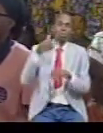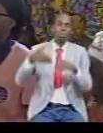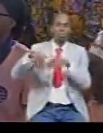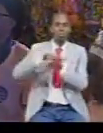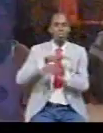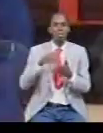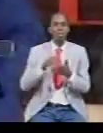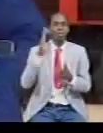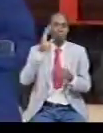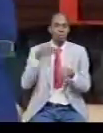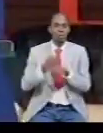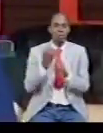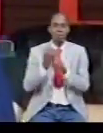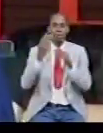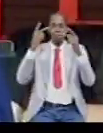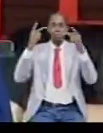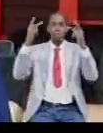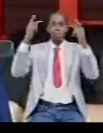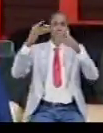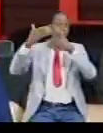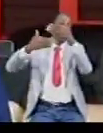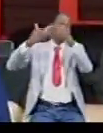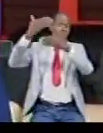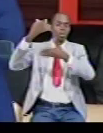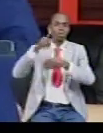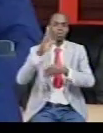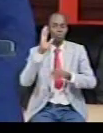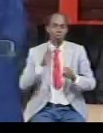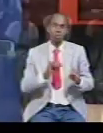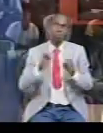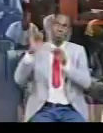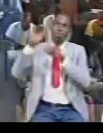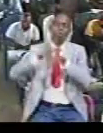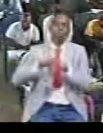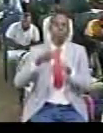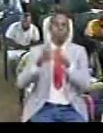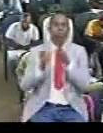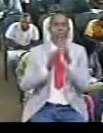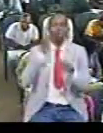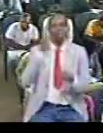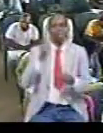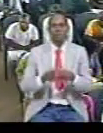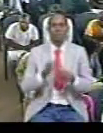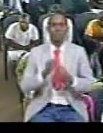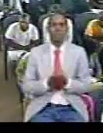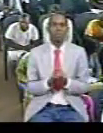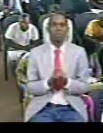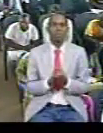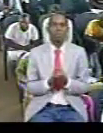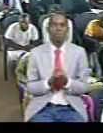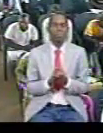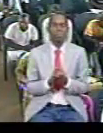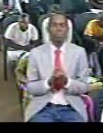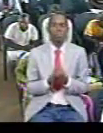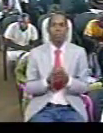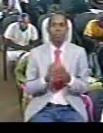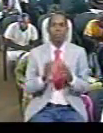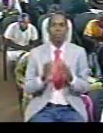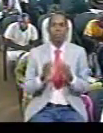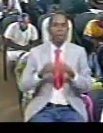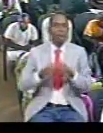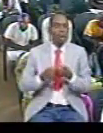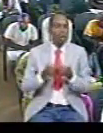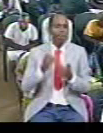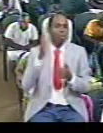make progress, and you will move on in Jesus' name. How will